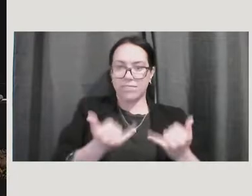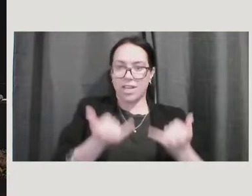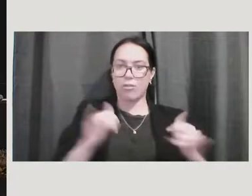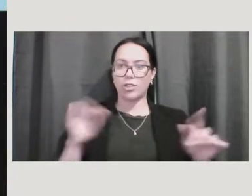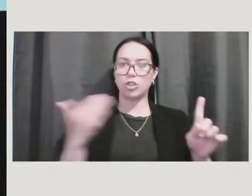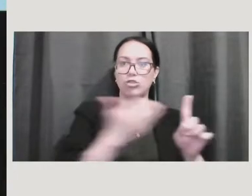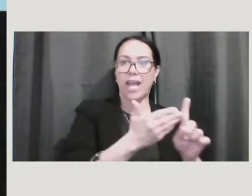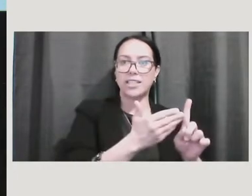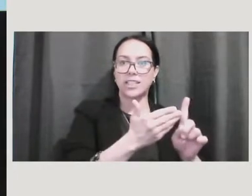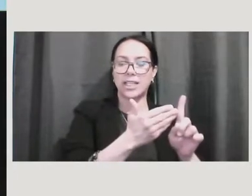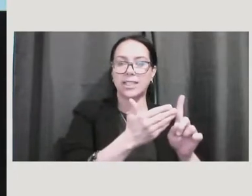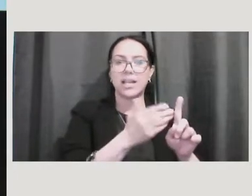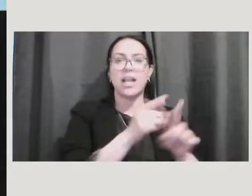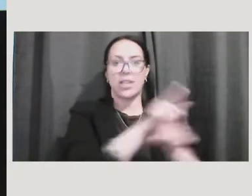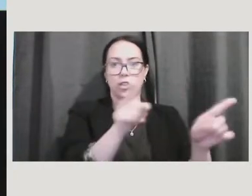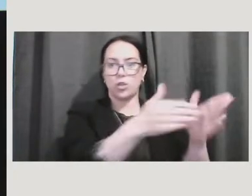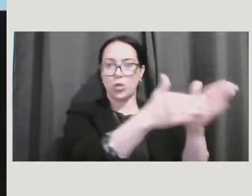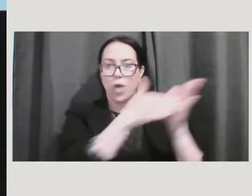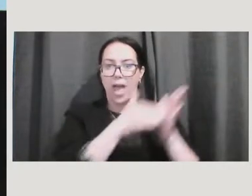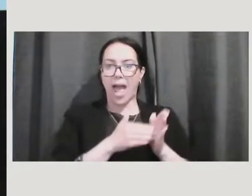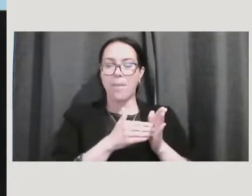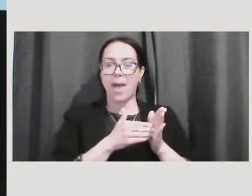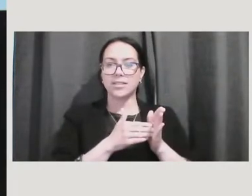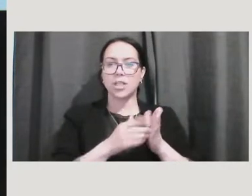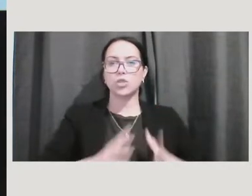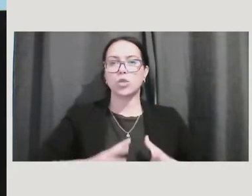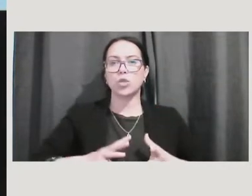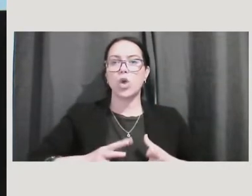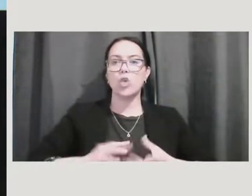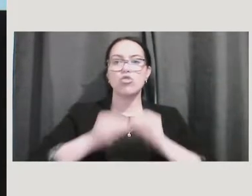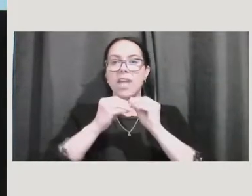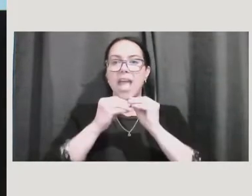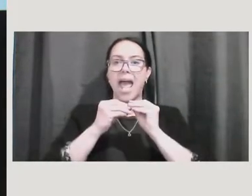accounts to create VAR what is the bar